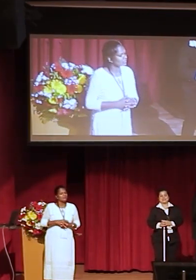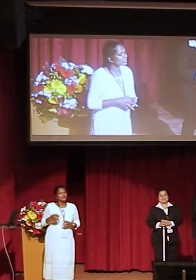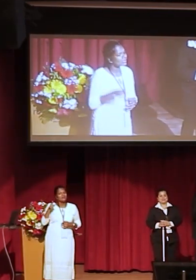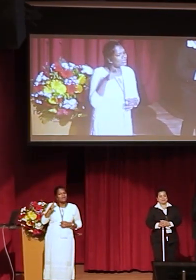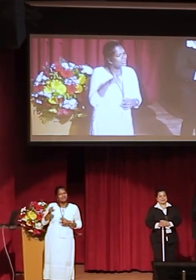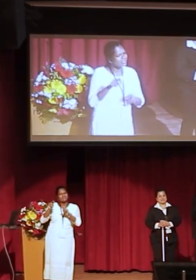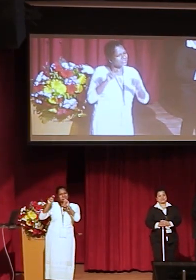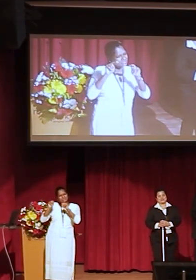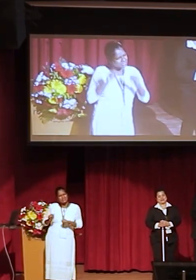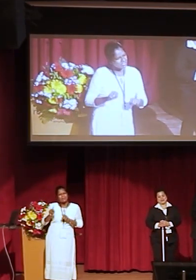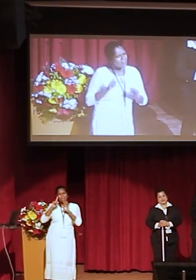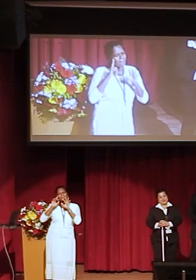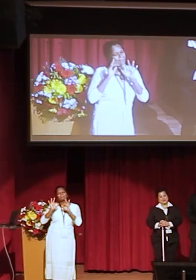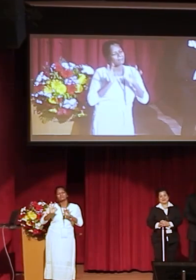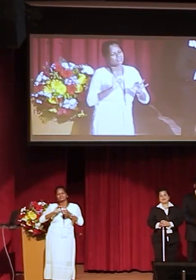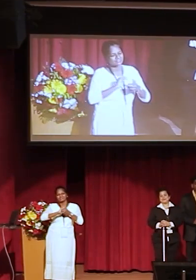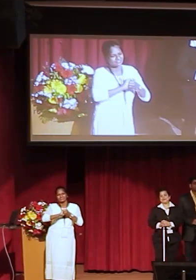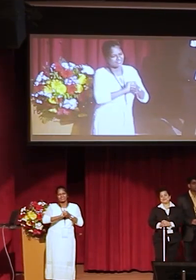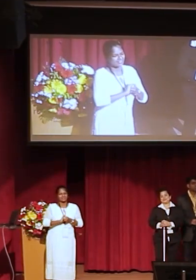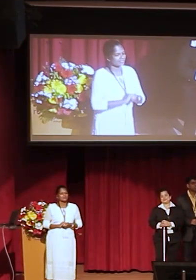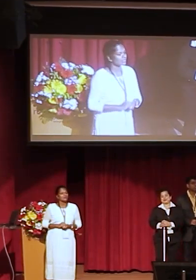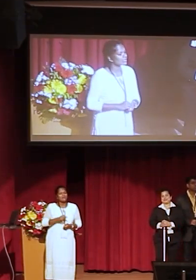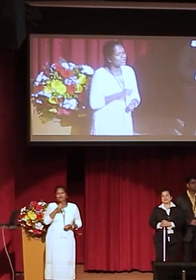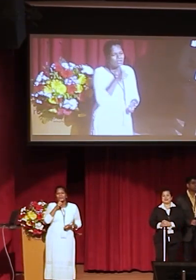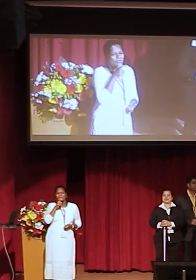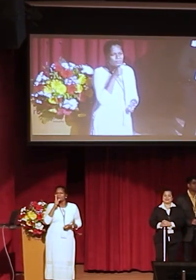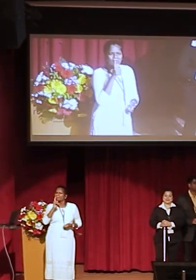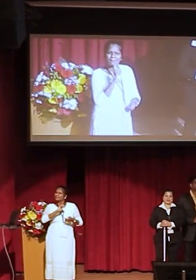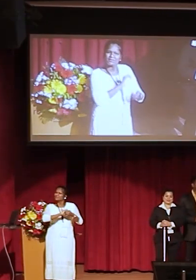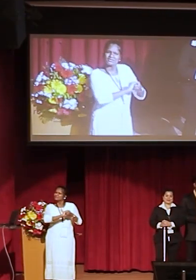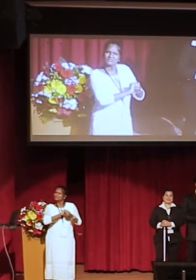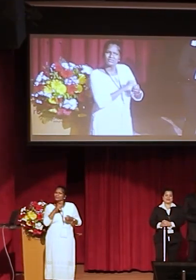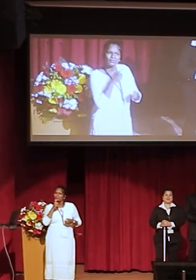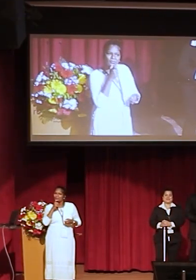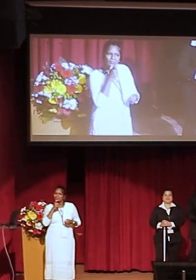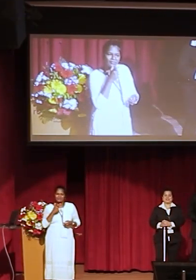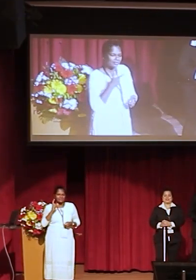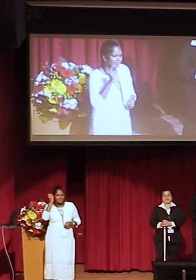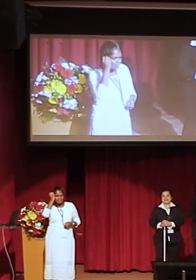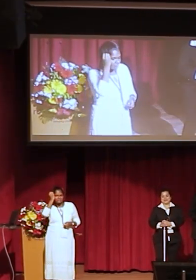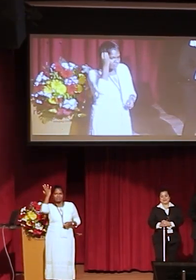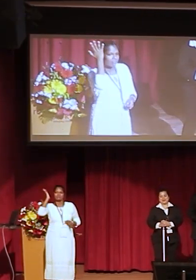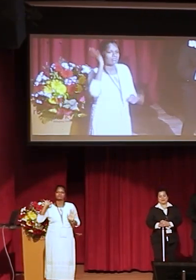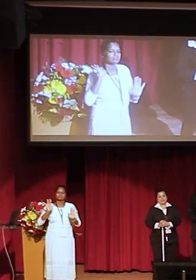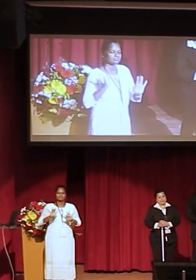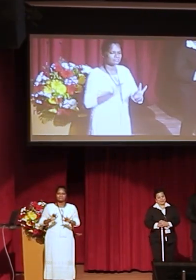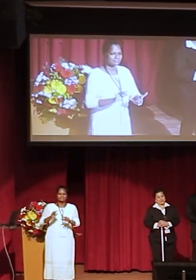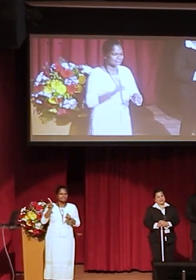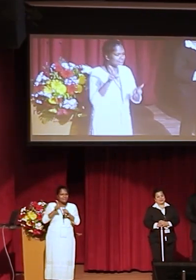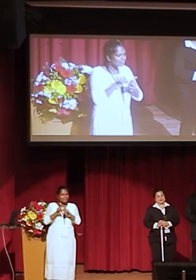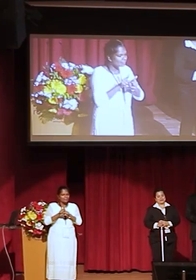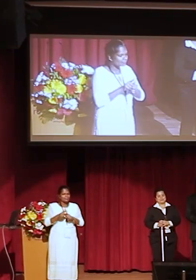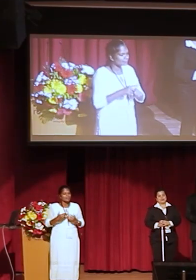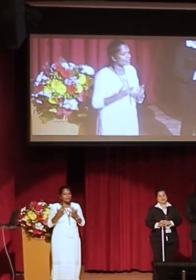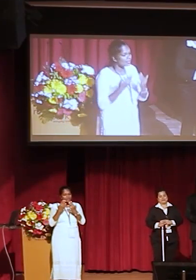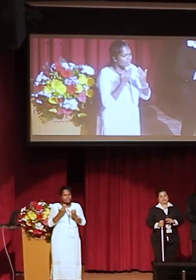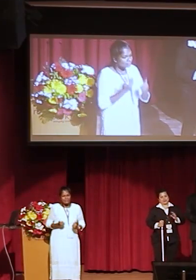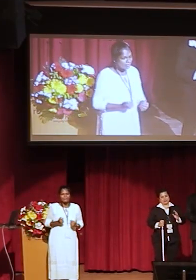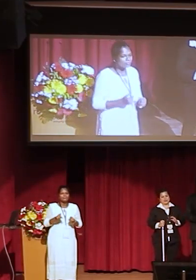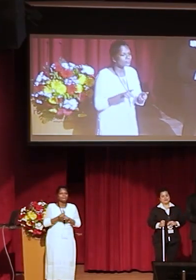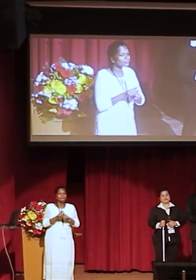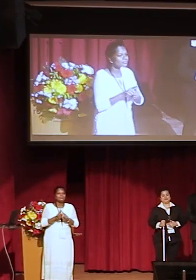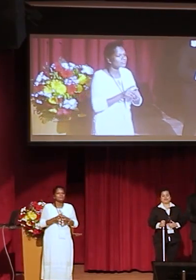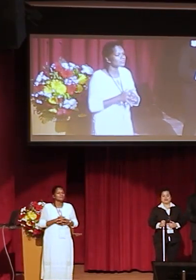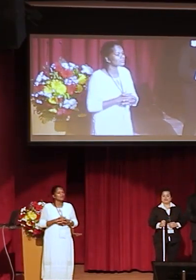he meets his best friend. Now who is his best friend? Technology. Now the